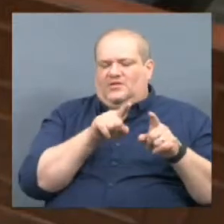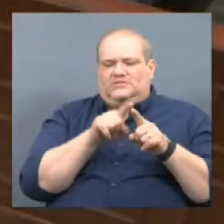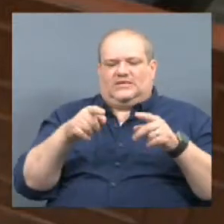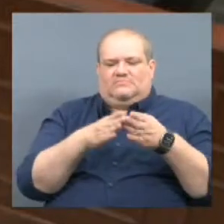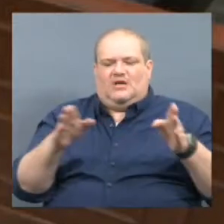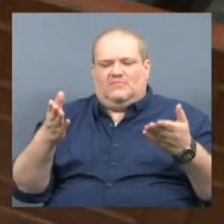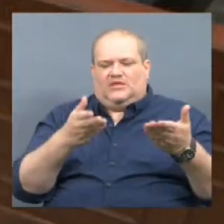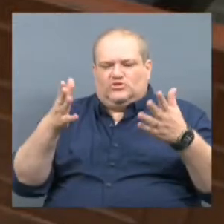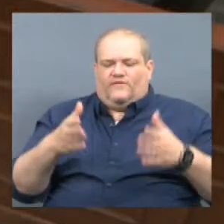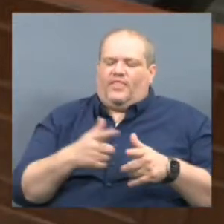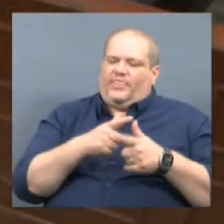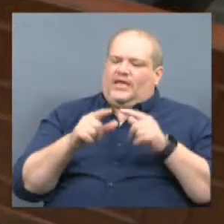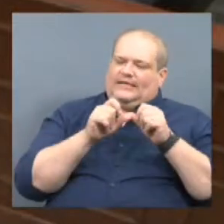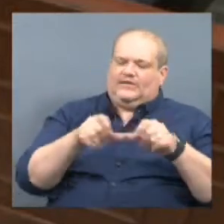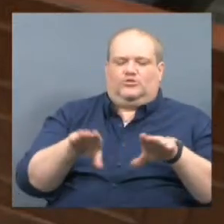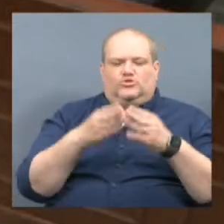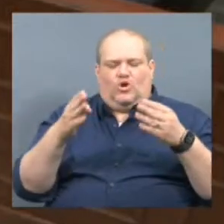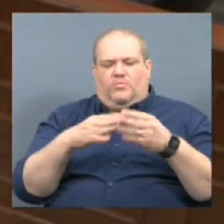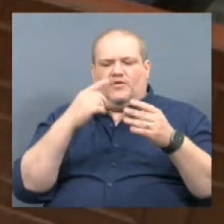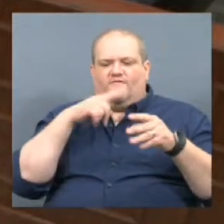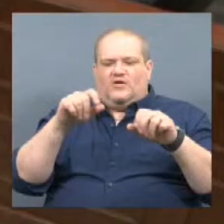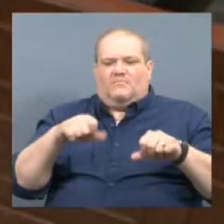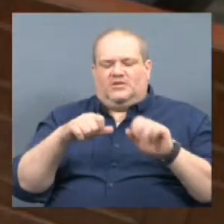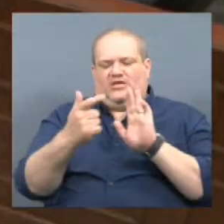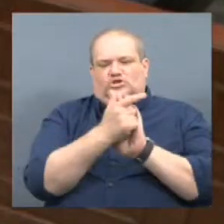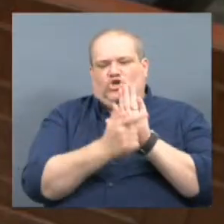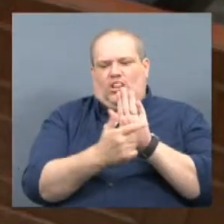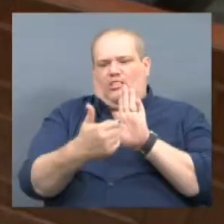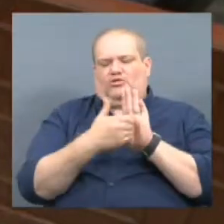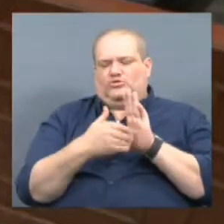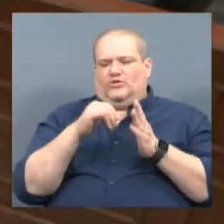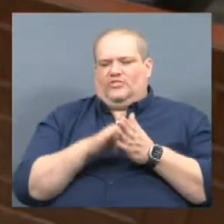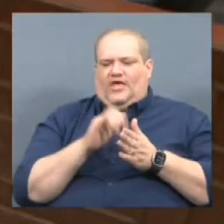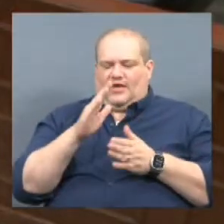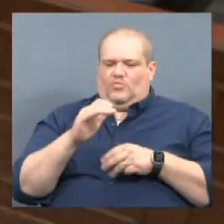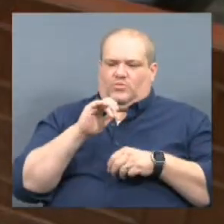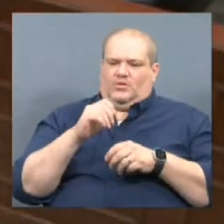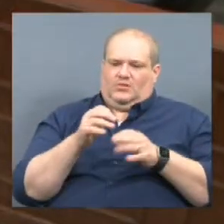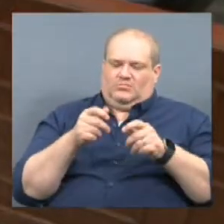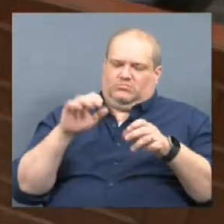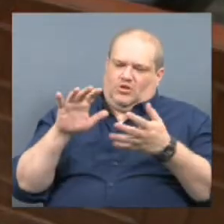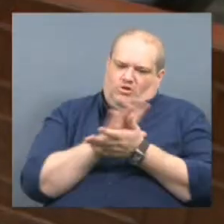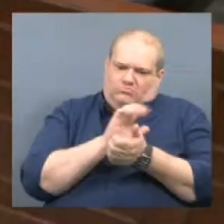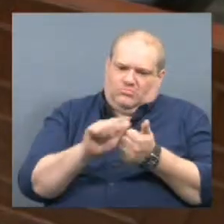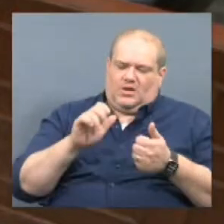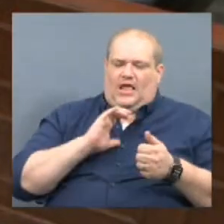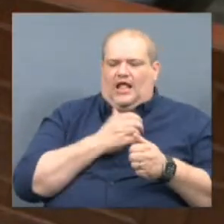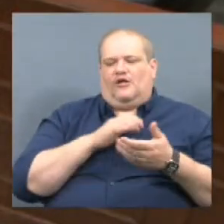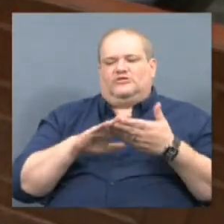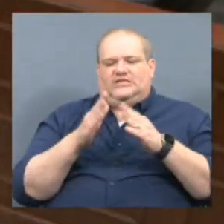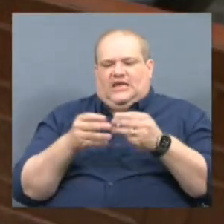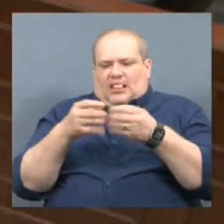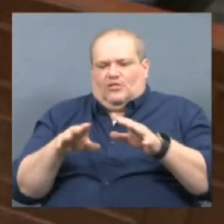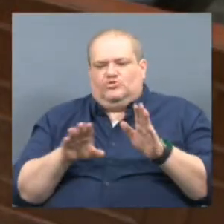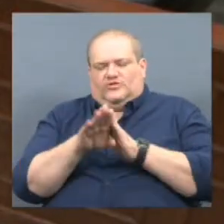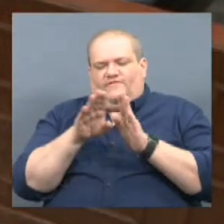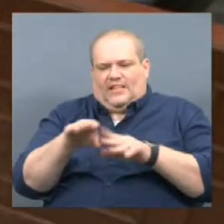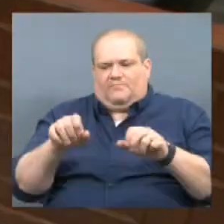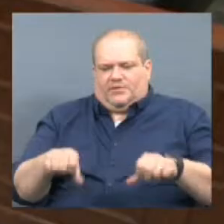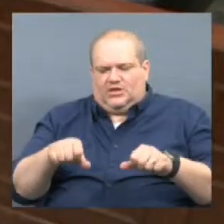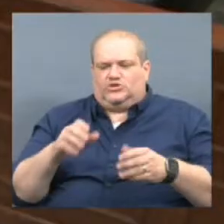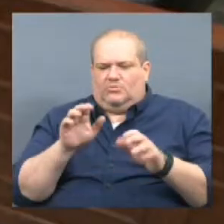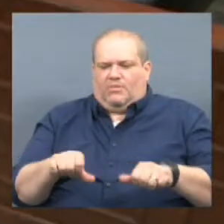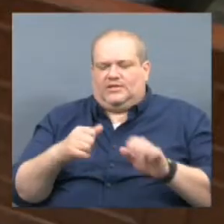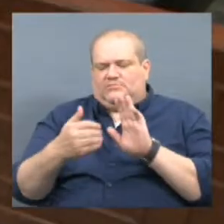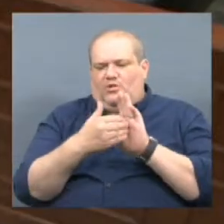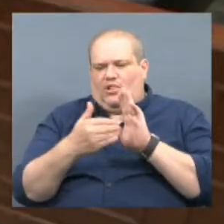servants and continues to open us up to potential litigation that will set our city back decades in lost development potential and possible